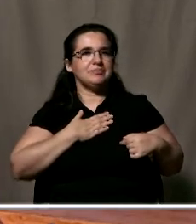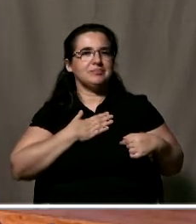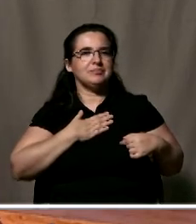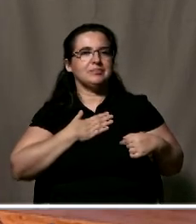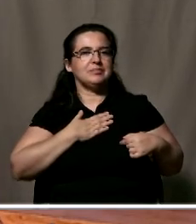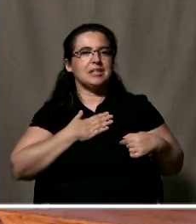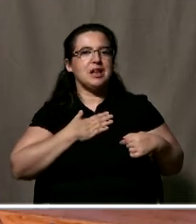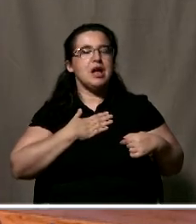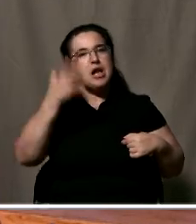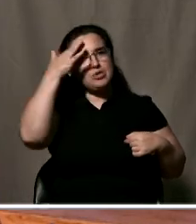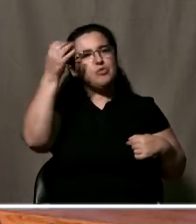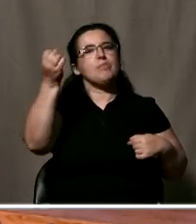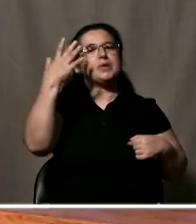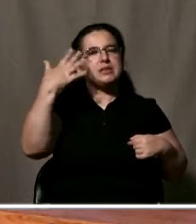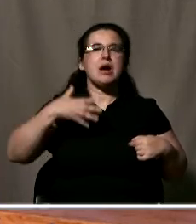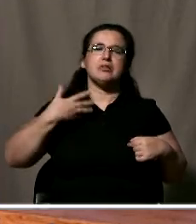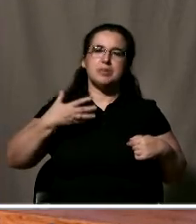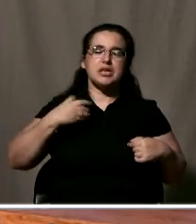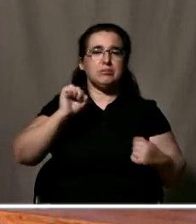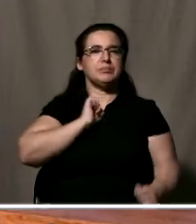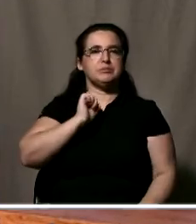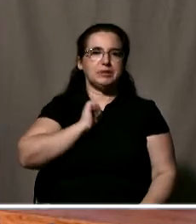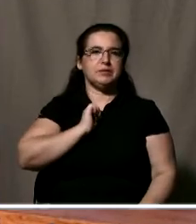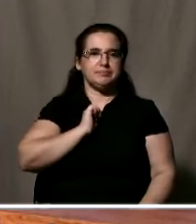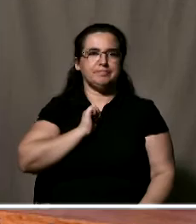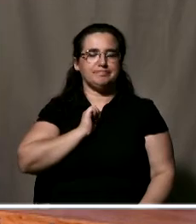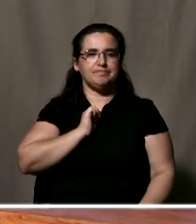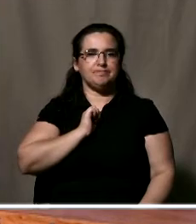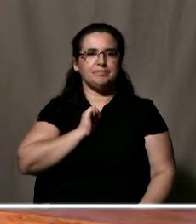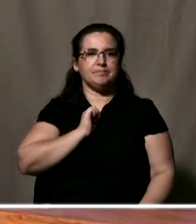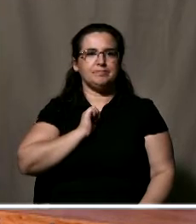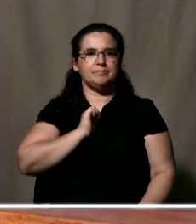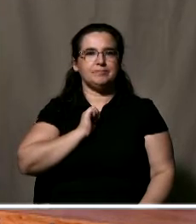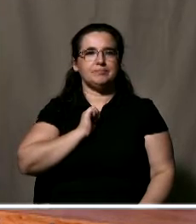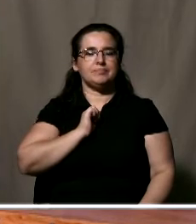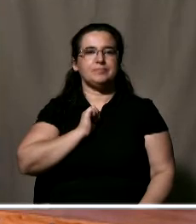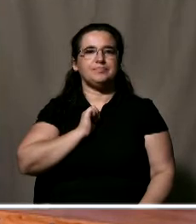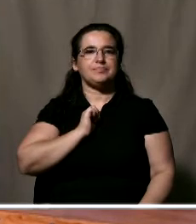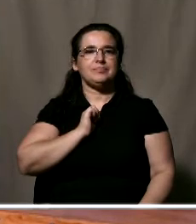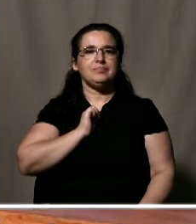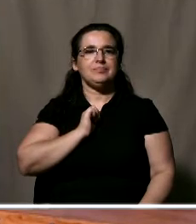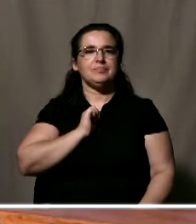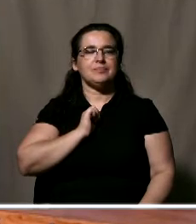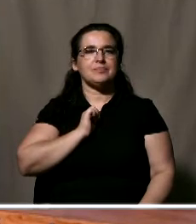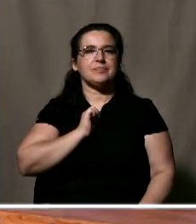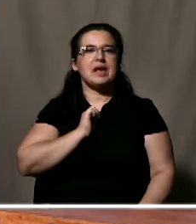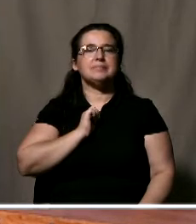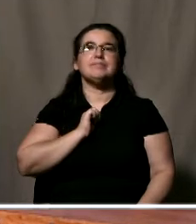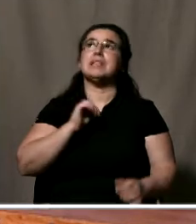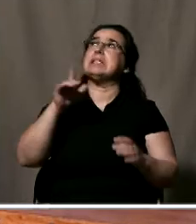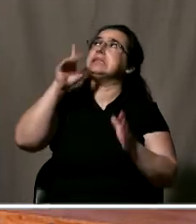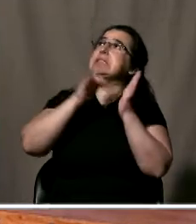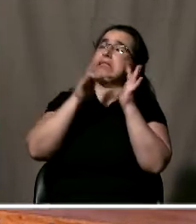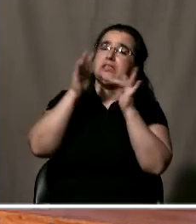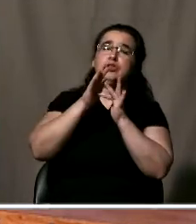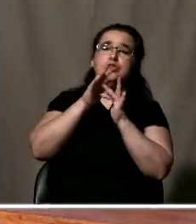when I fail. Ele tem compaixão, Hebreus 5, quando eu falho, ele He's tem compaixão. Made an eternal covenant before the universe to redeem me, Hebrews 6. Ele fez uma promessa